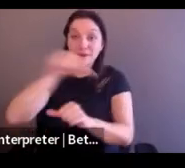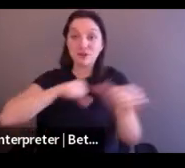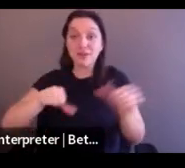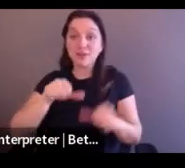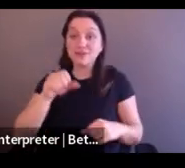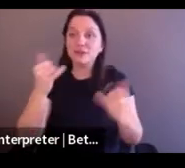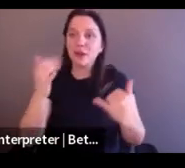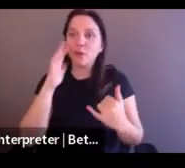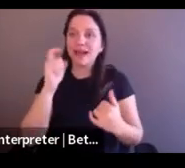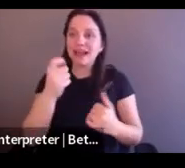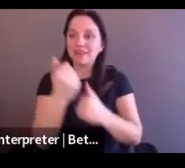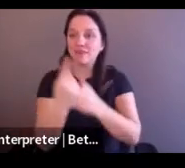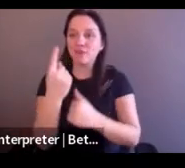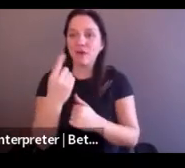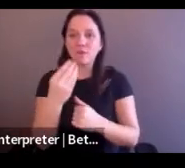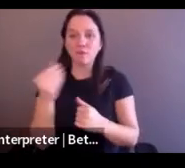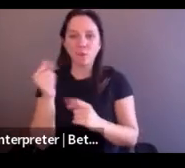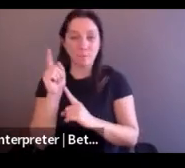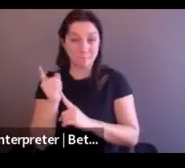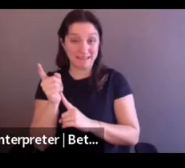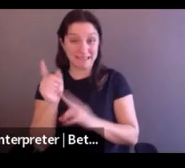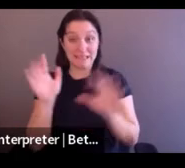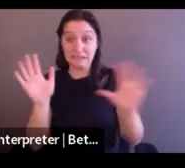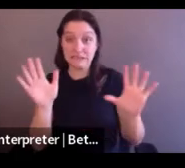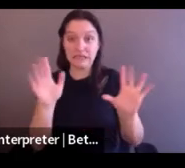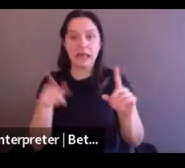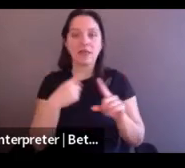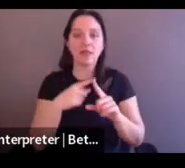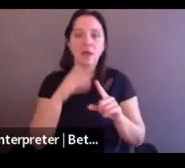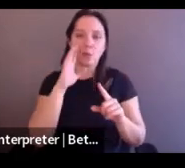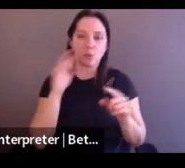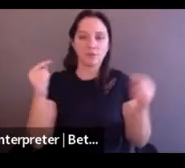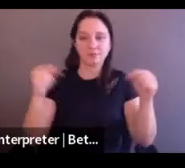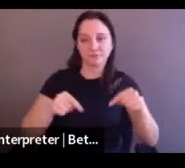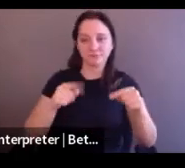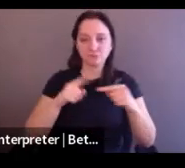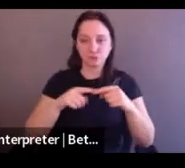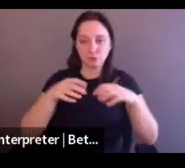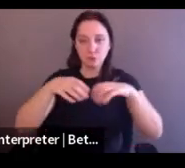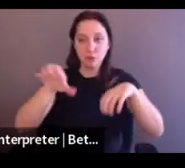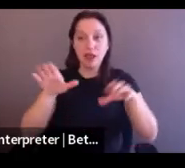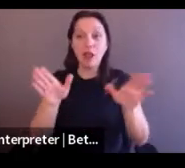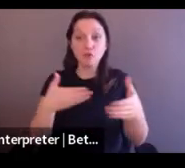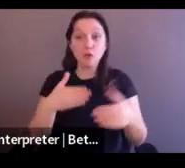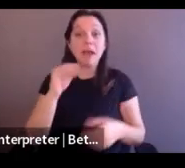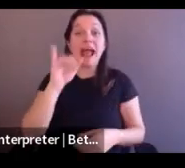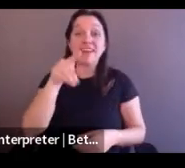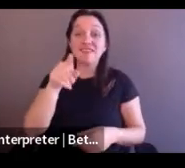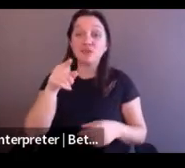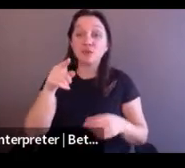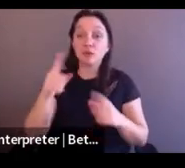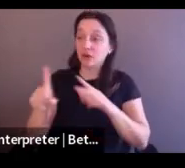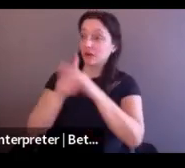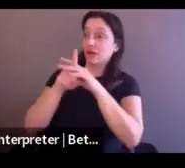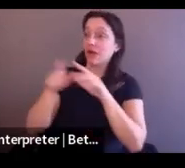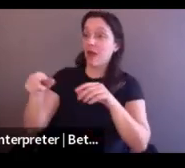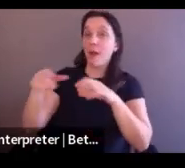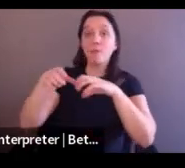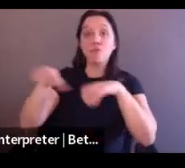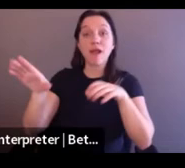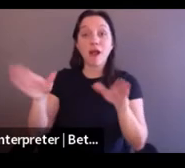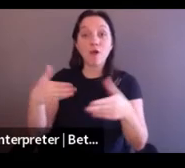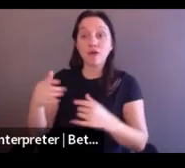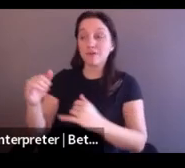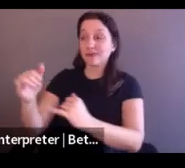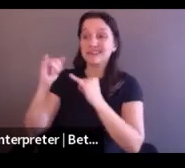everybody a couple of minutes and then we're going to put you in breakout rooms. And if you are in a breakout room with your own organizational colleagues, it's an opportunity to